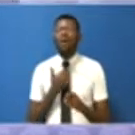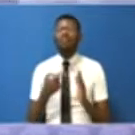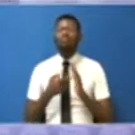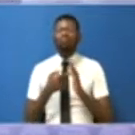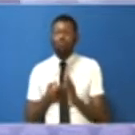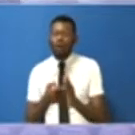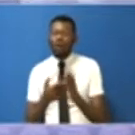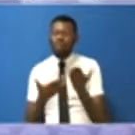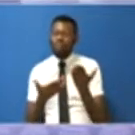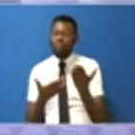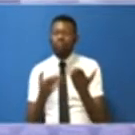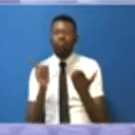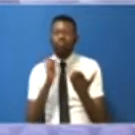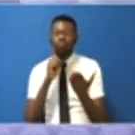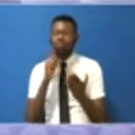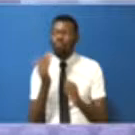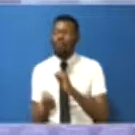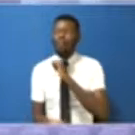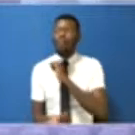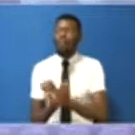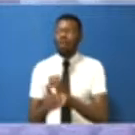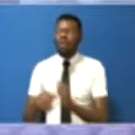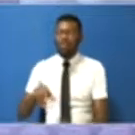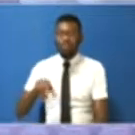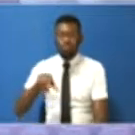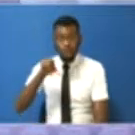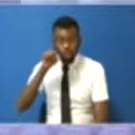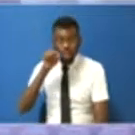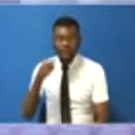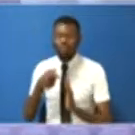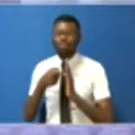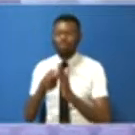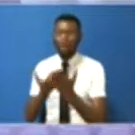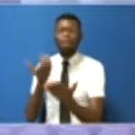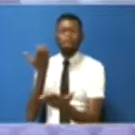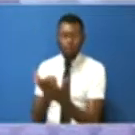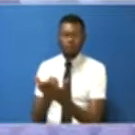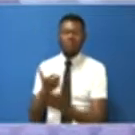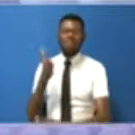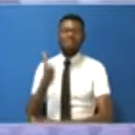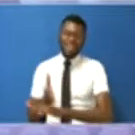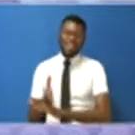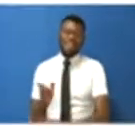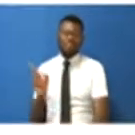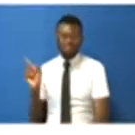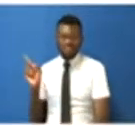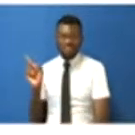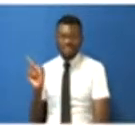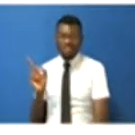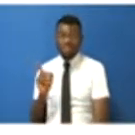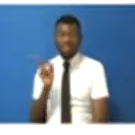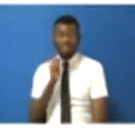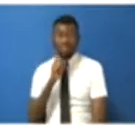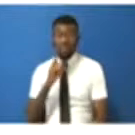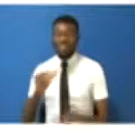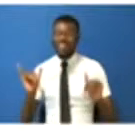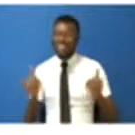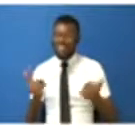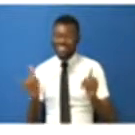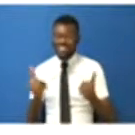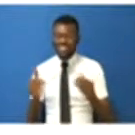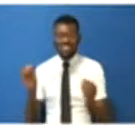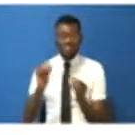institutions tomorrow morning on my twitter all right tomorrow morning there's a lot of news to look forward to and